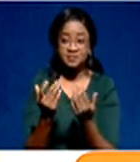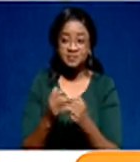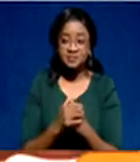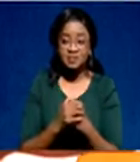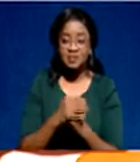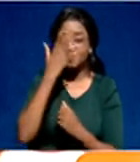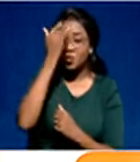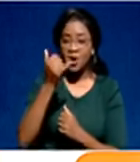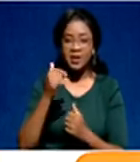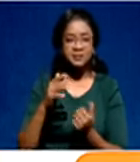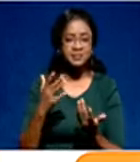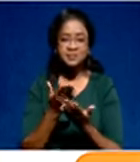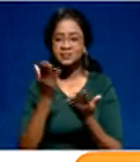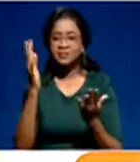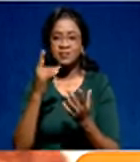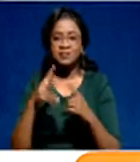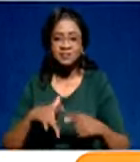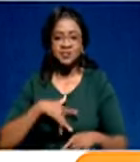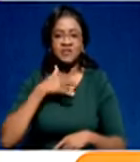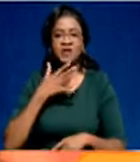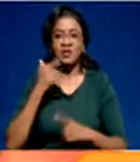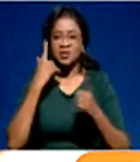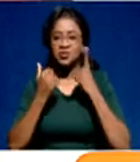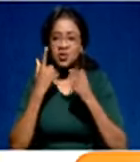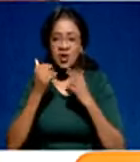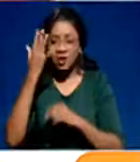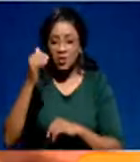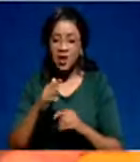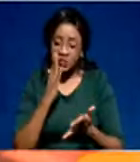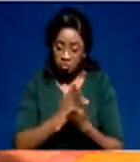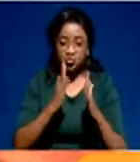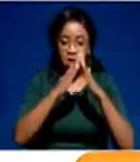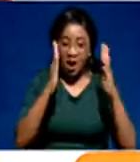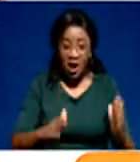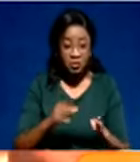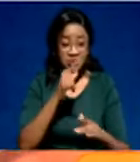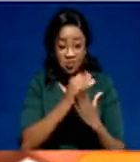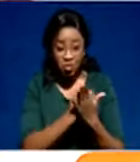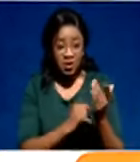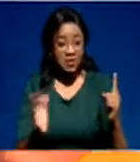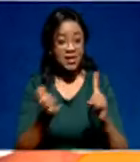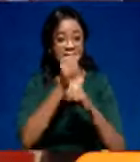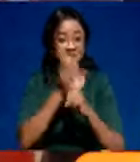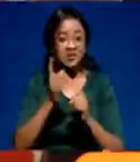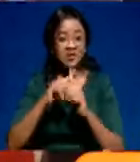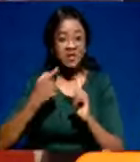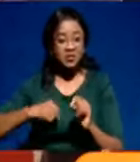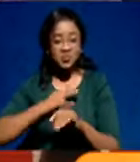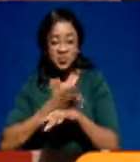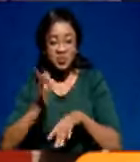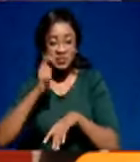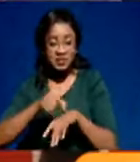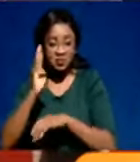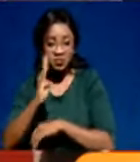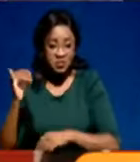they are now wondering, it was actually true that housing was possible, and we wasted time on reggae. MPs